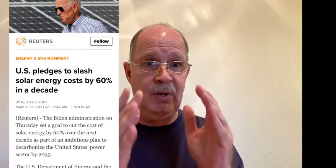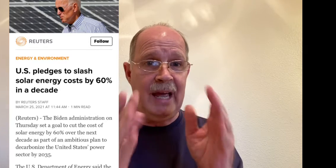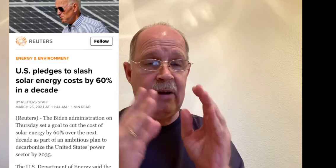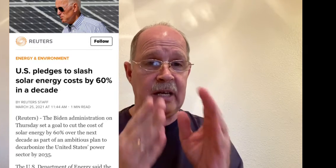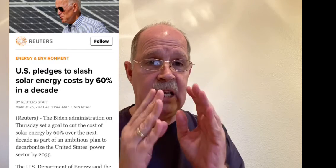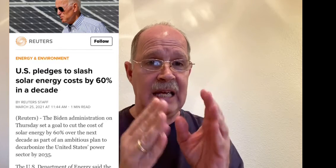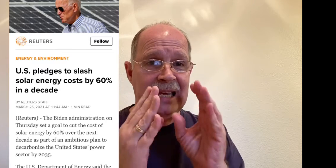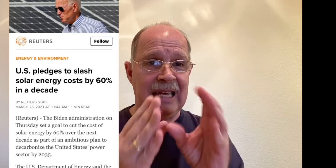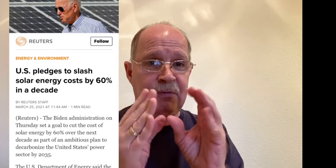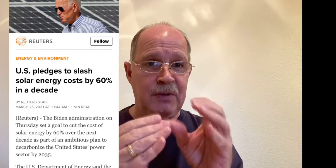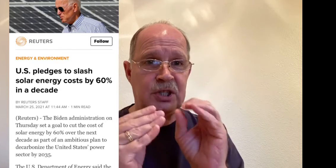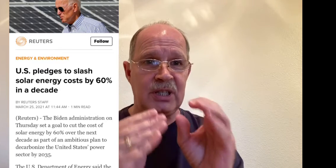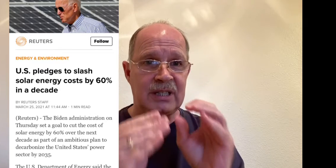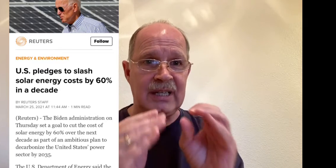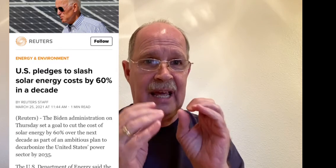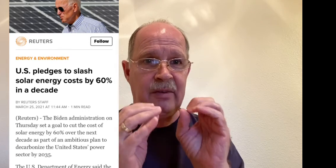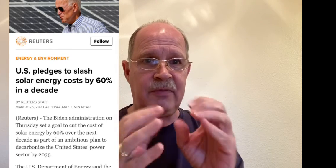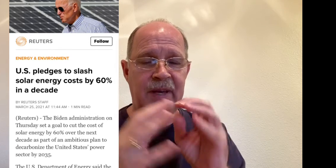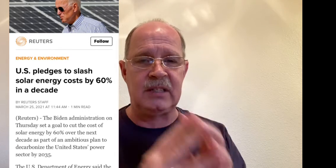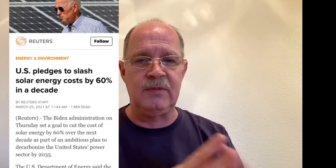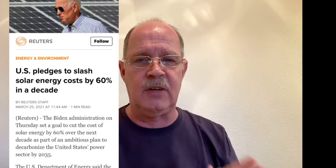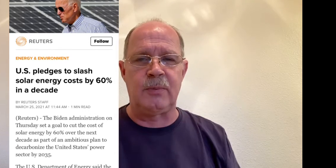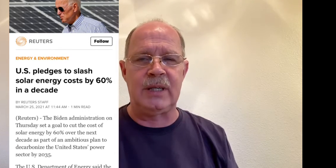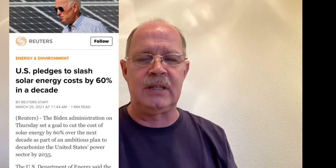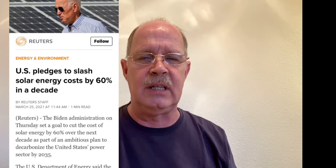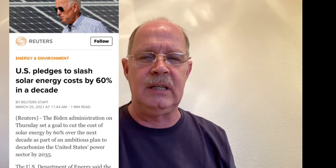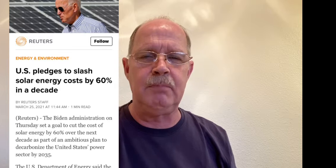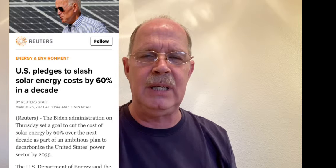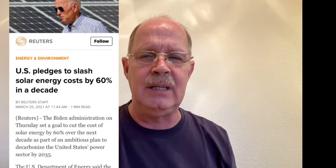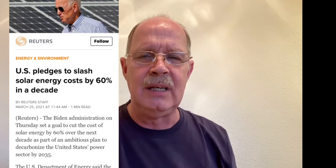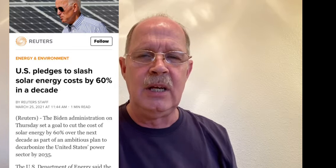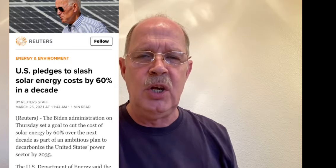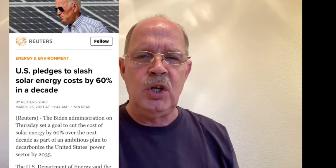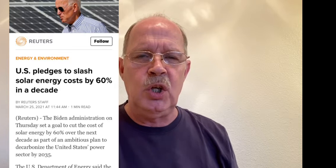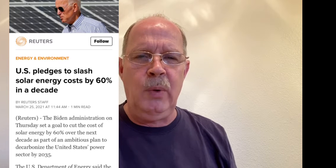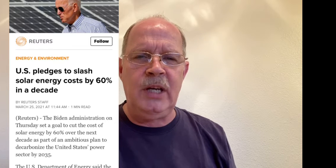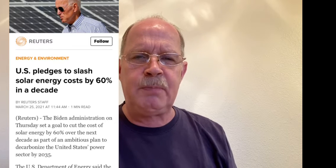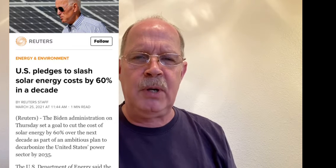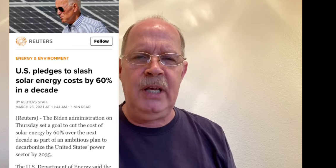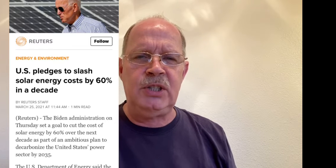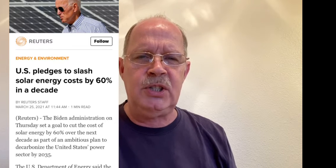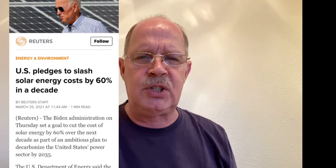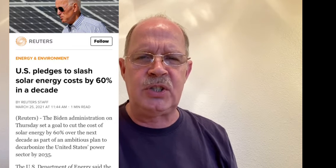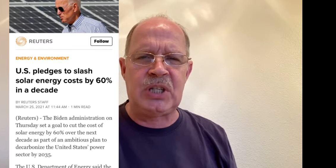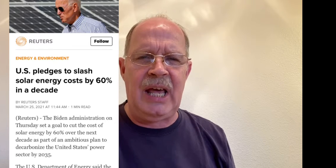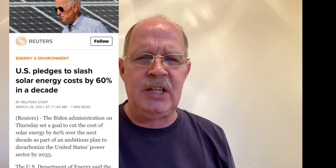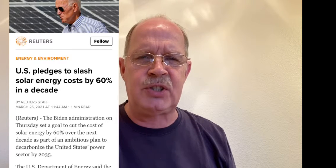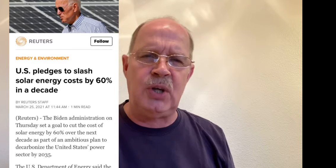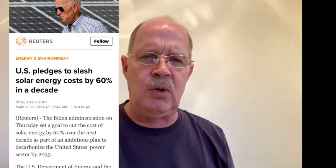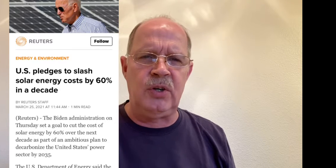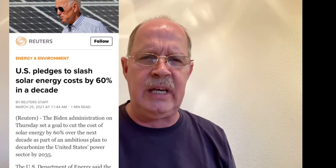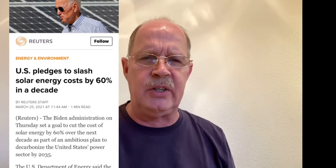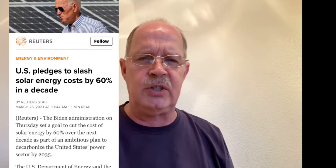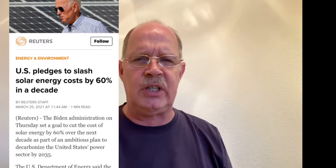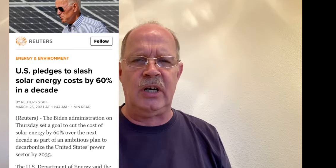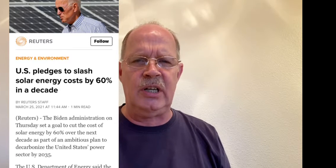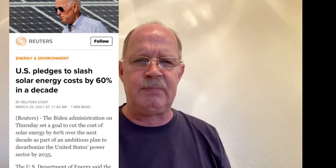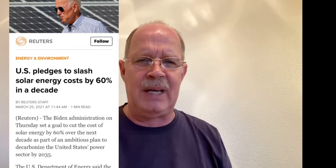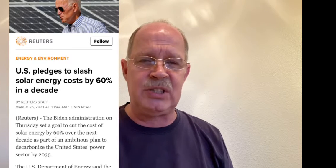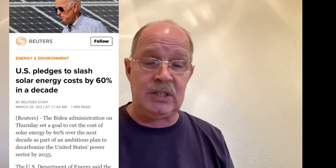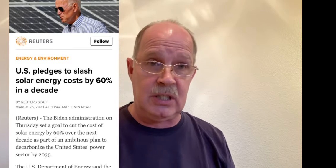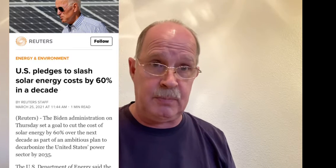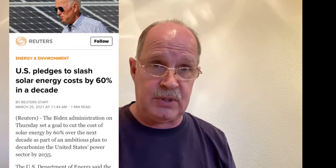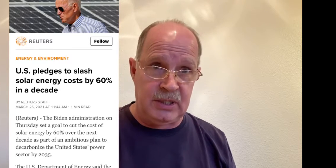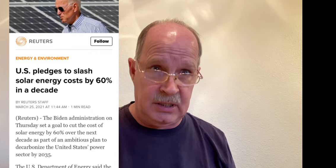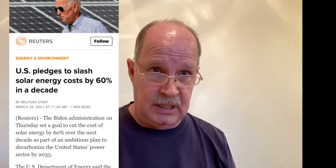show you how efficient and how effective government can be. U.S. pledges to slash solar energy costs